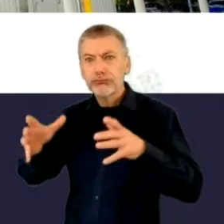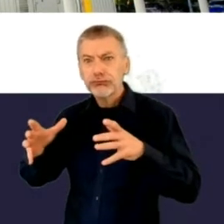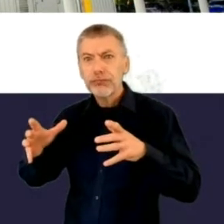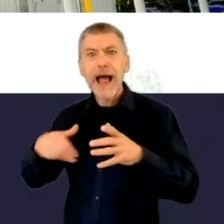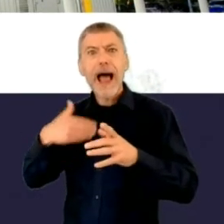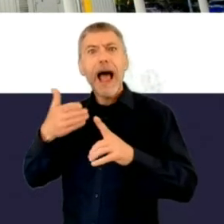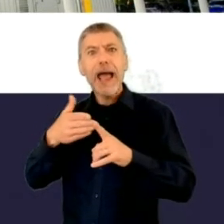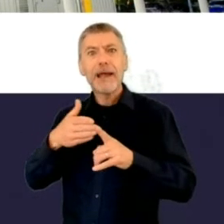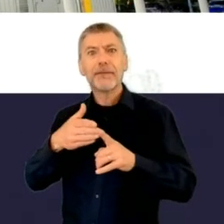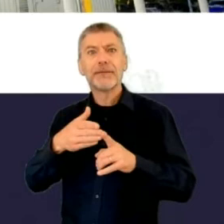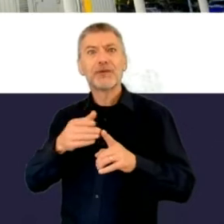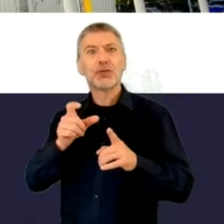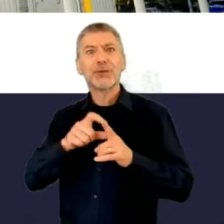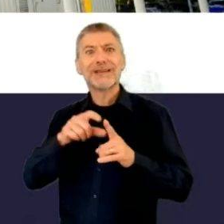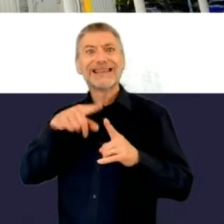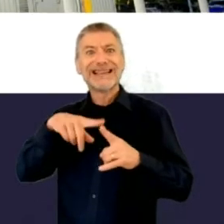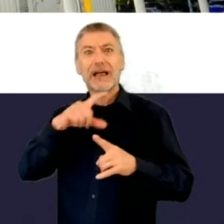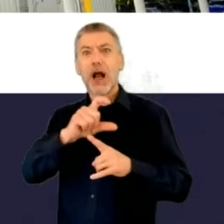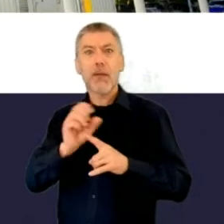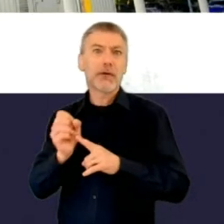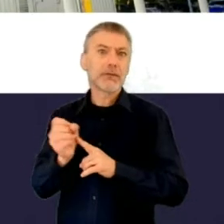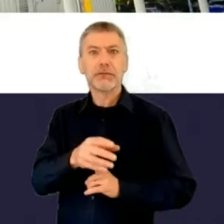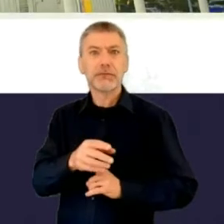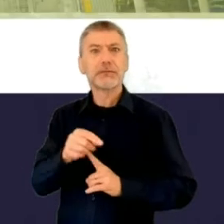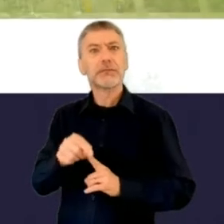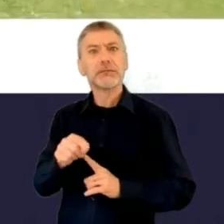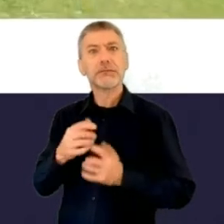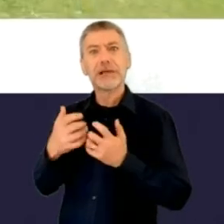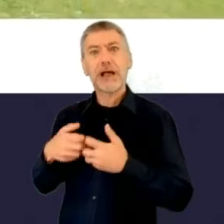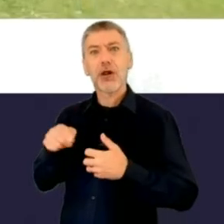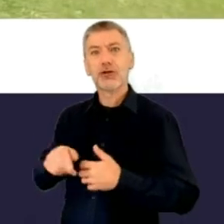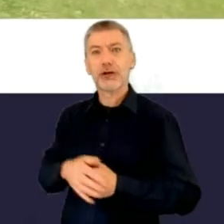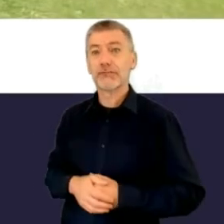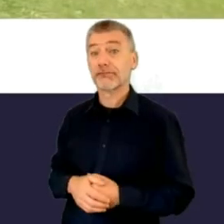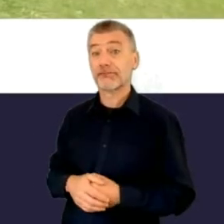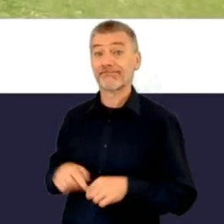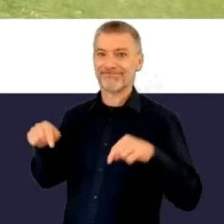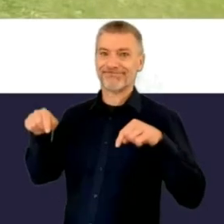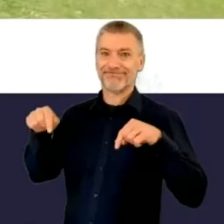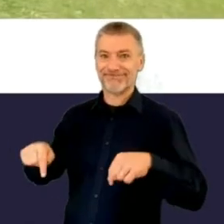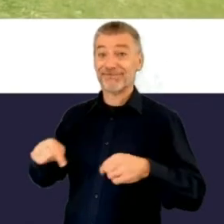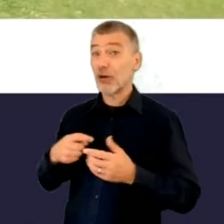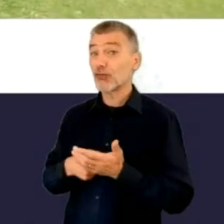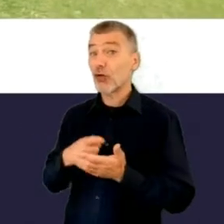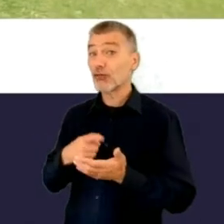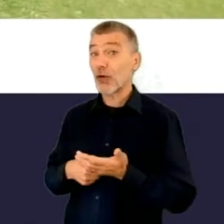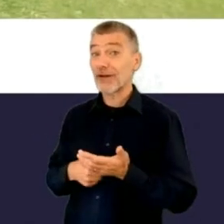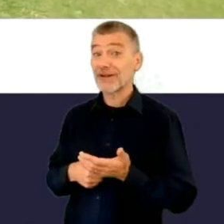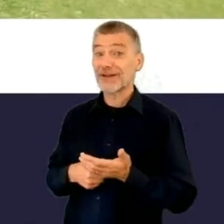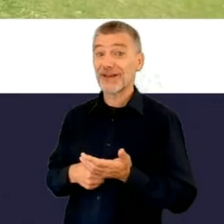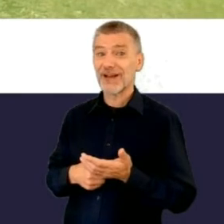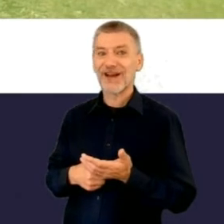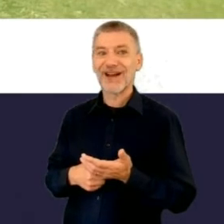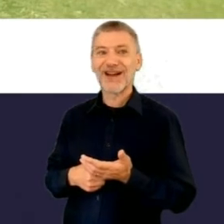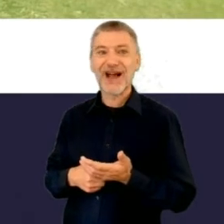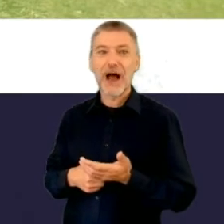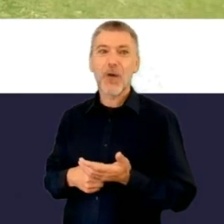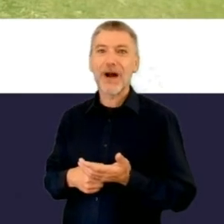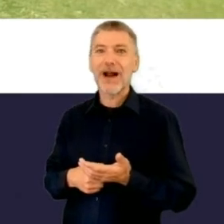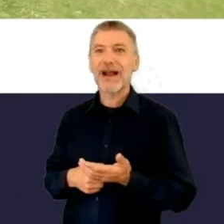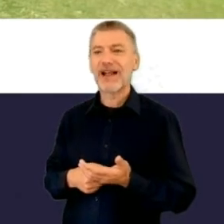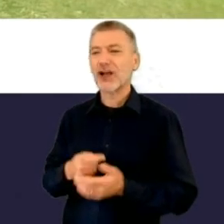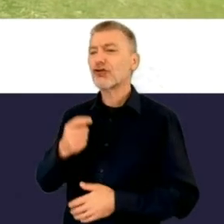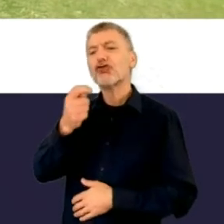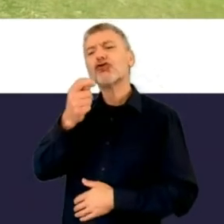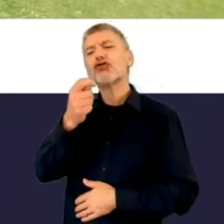technologies. But at Rolls-Royce, we're not just we're not just quite happy with just decarbonising